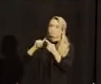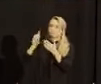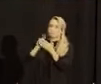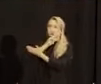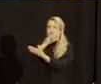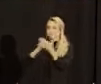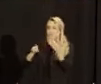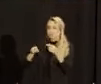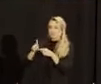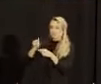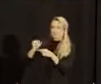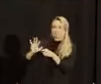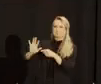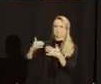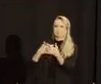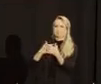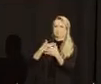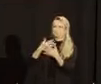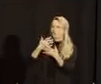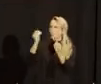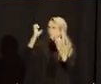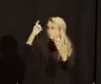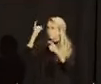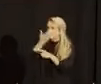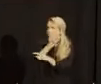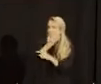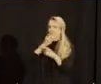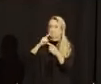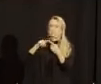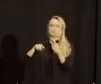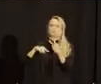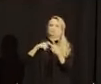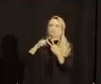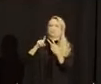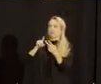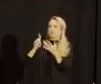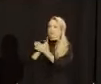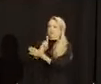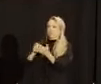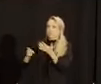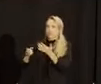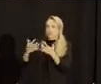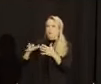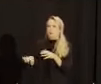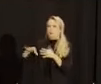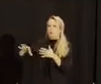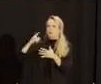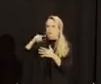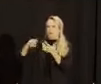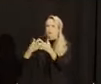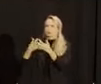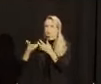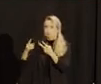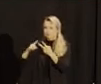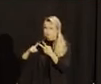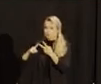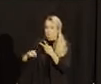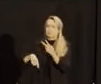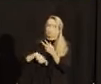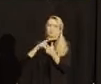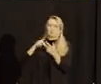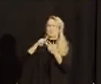opportunities. So we know that the employment rate of people with disabilities is extremely low.